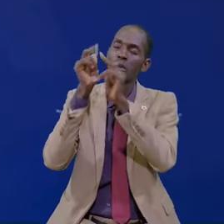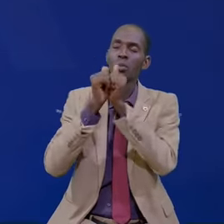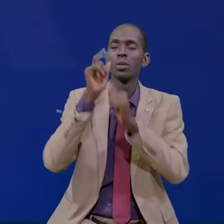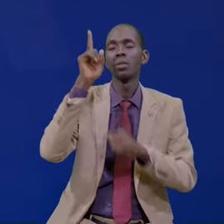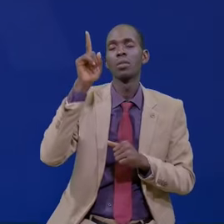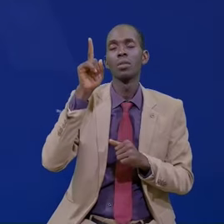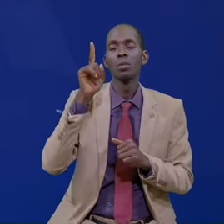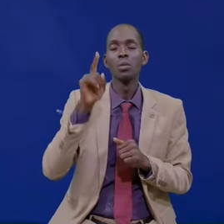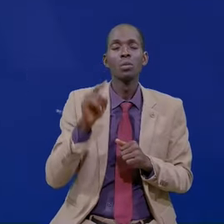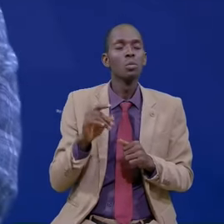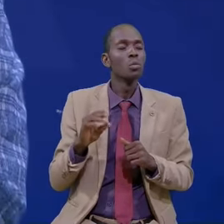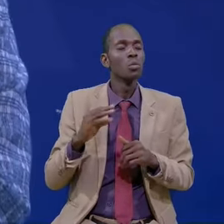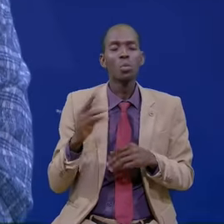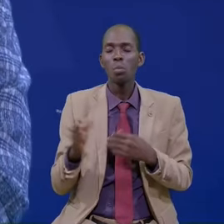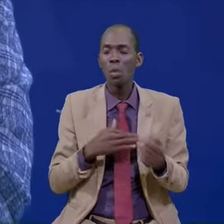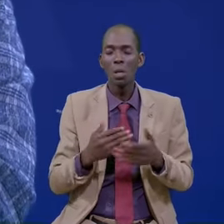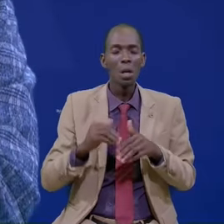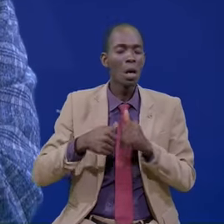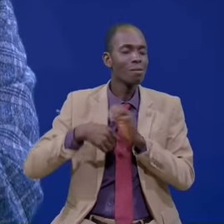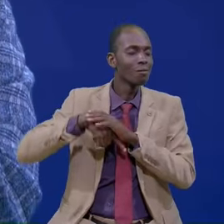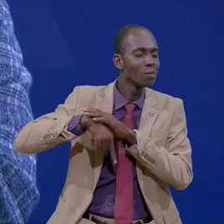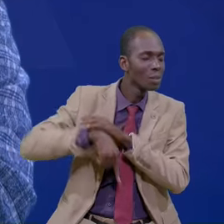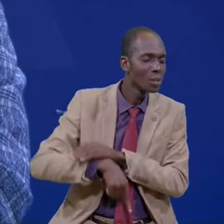ever deep in the valley of